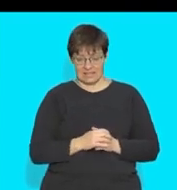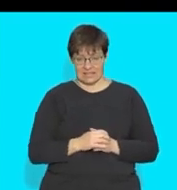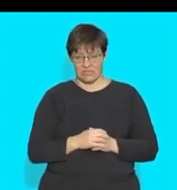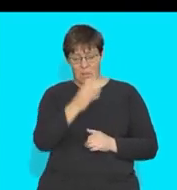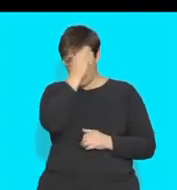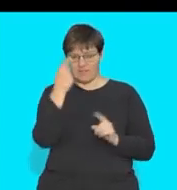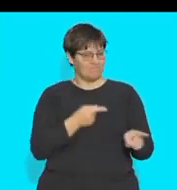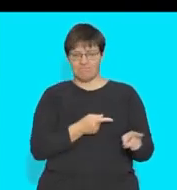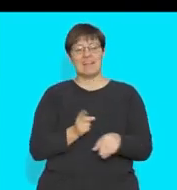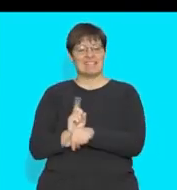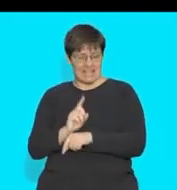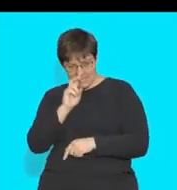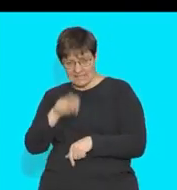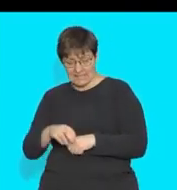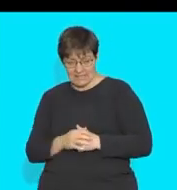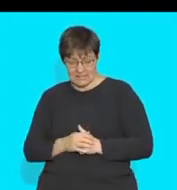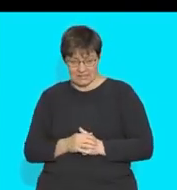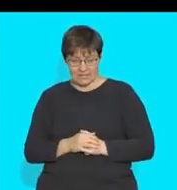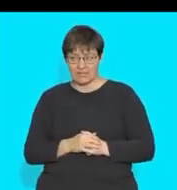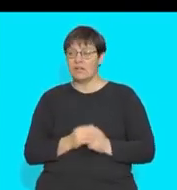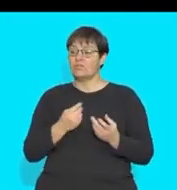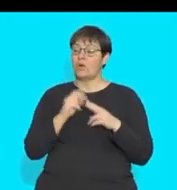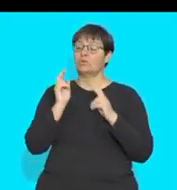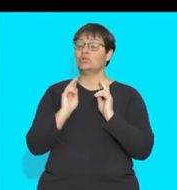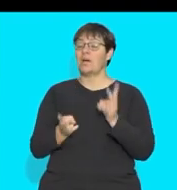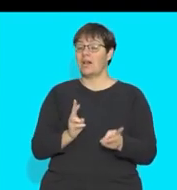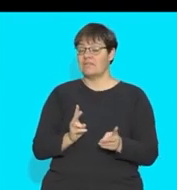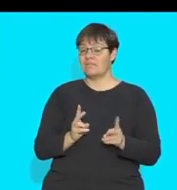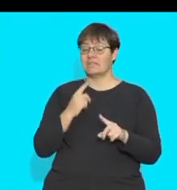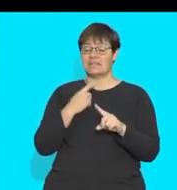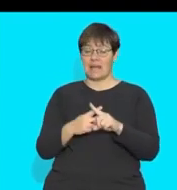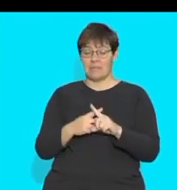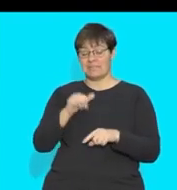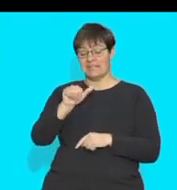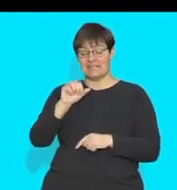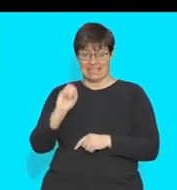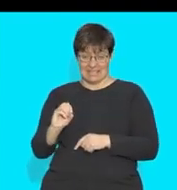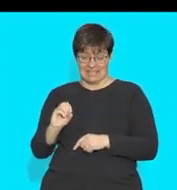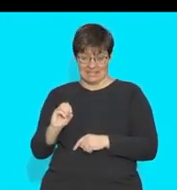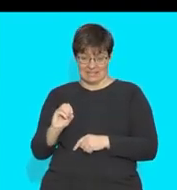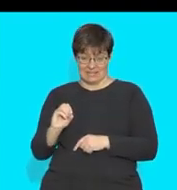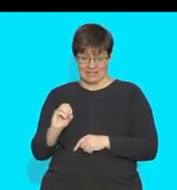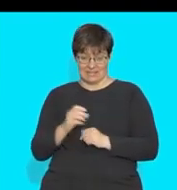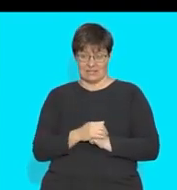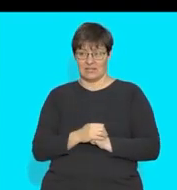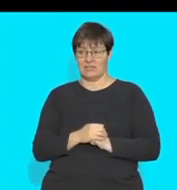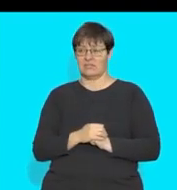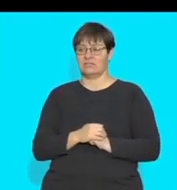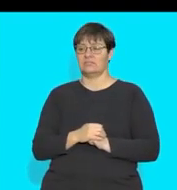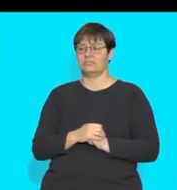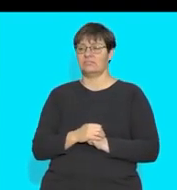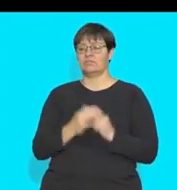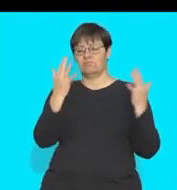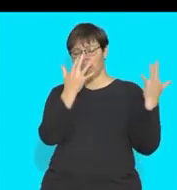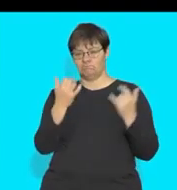seconds. So I'm going to have to go 12 times 60. Okay, so let's